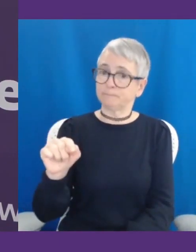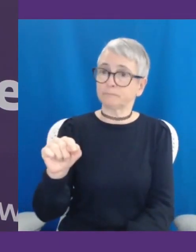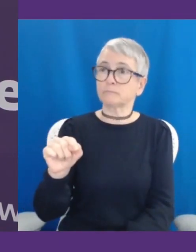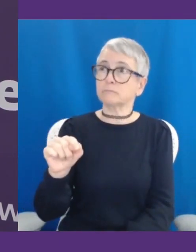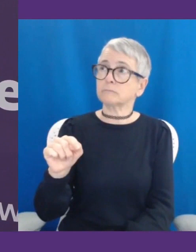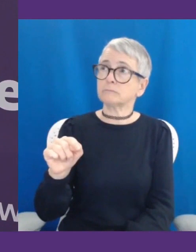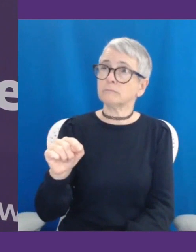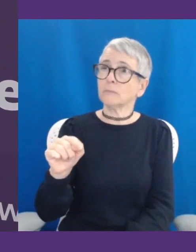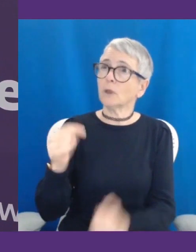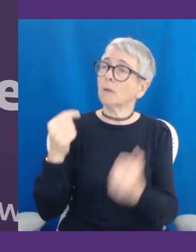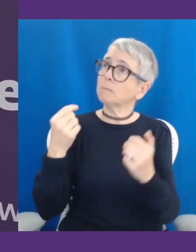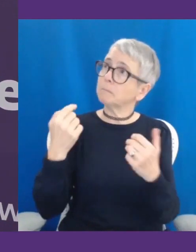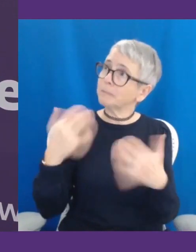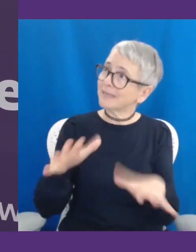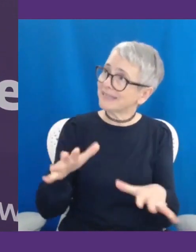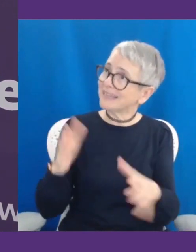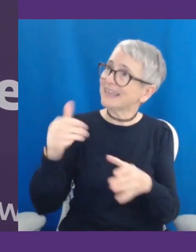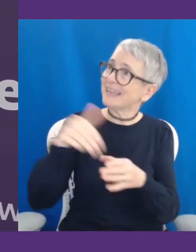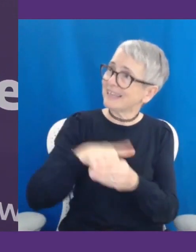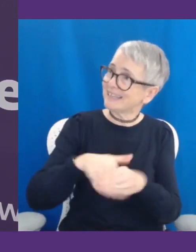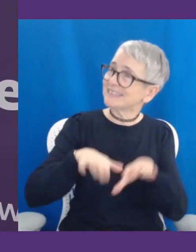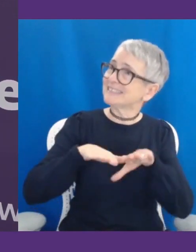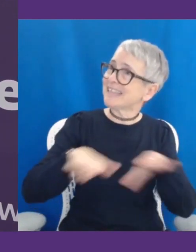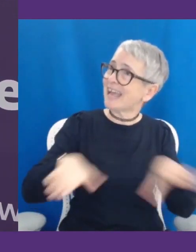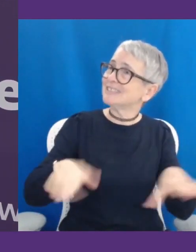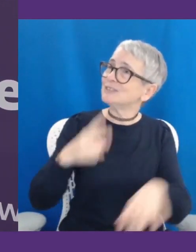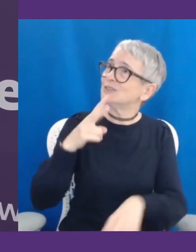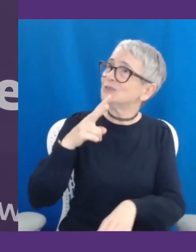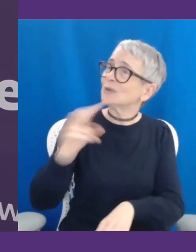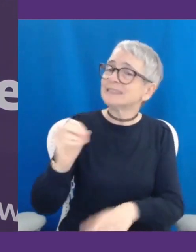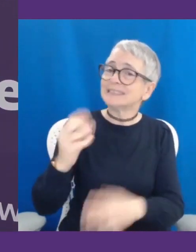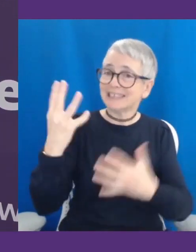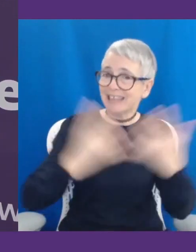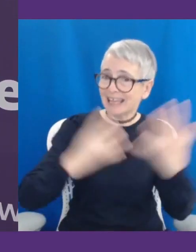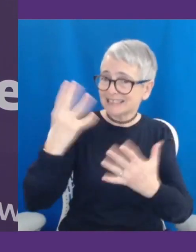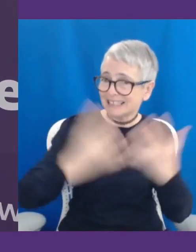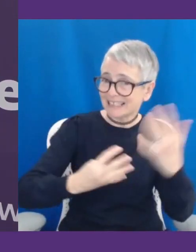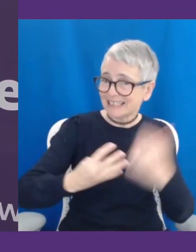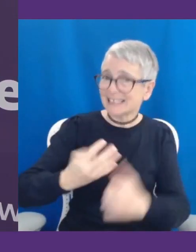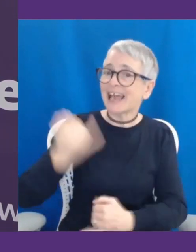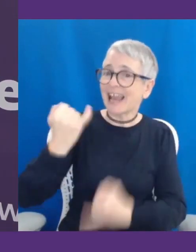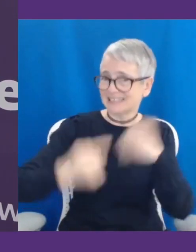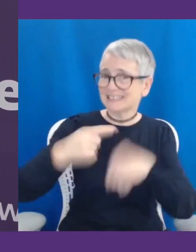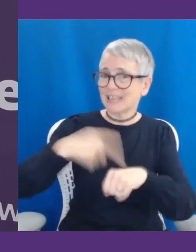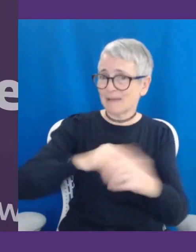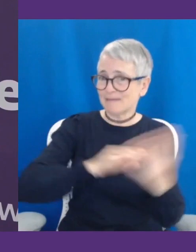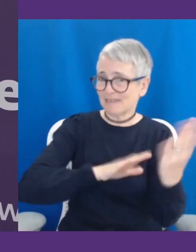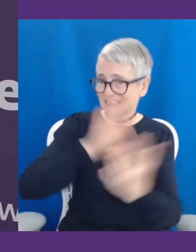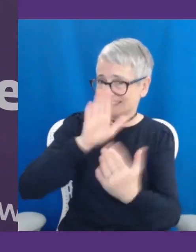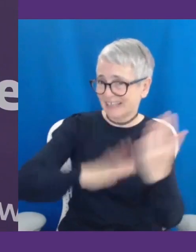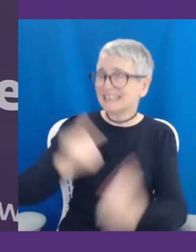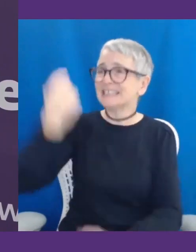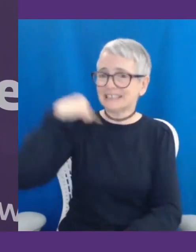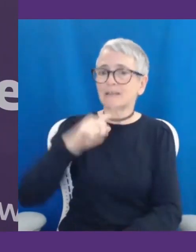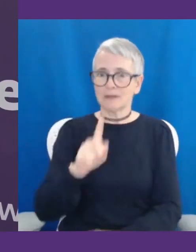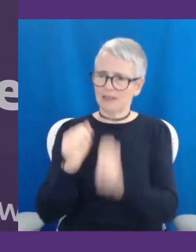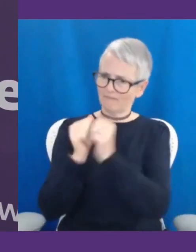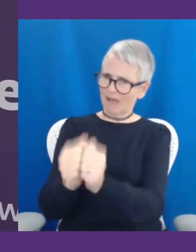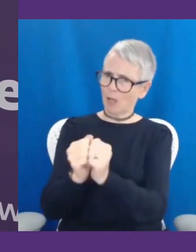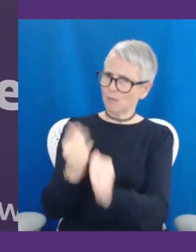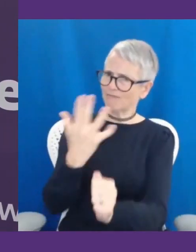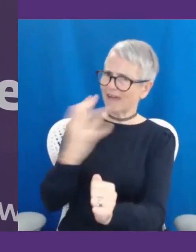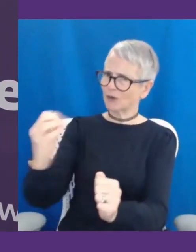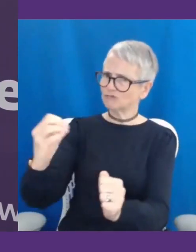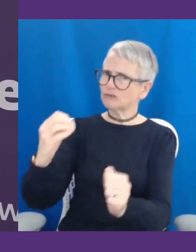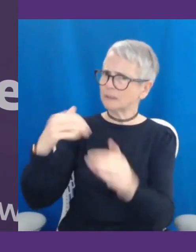we were face-to-face, she joined us on stage in 2019. Valuable 500 has been on quite a journey since then, so I caught up with her to find out what they're doing